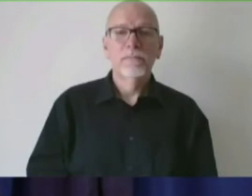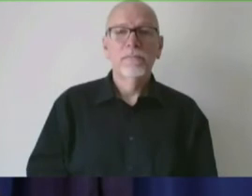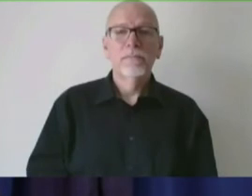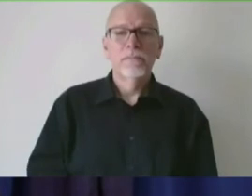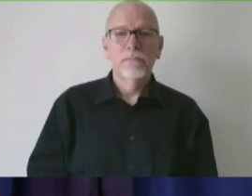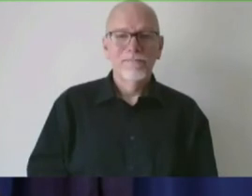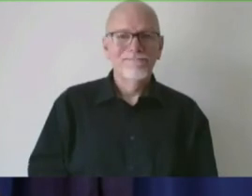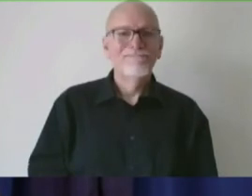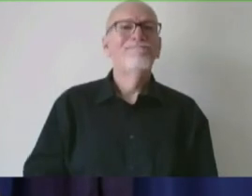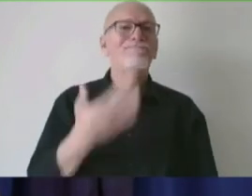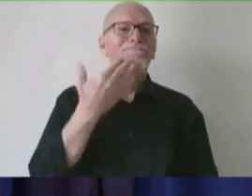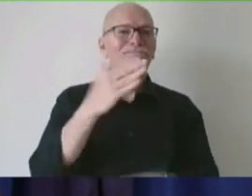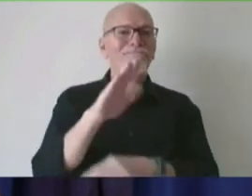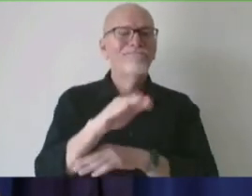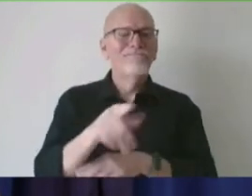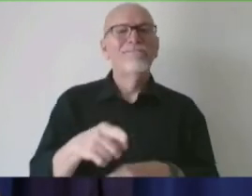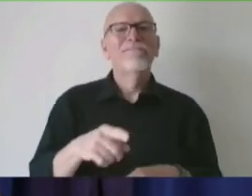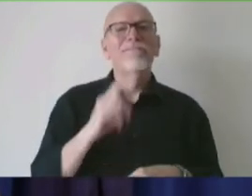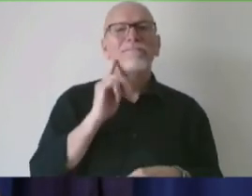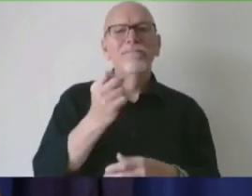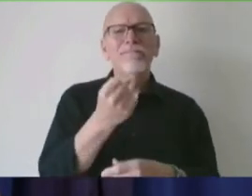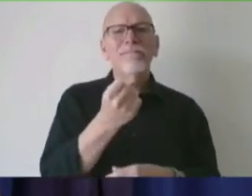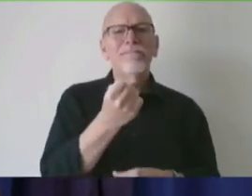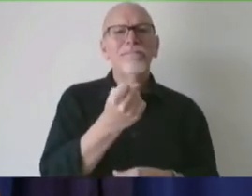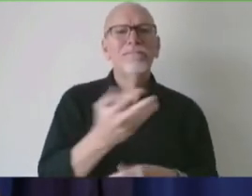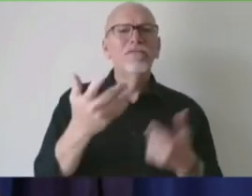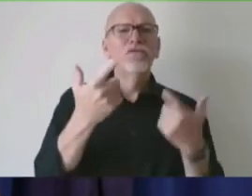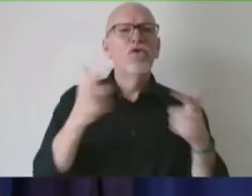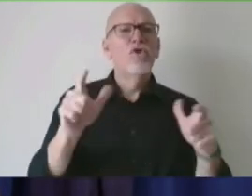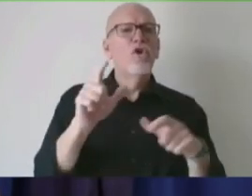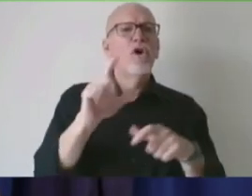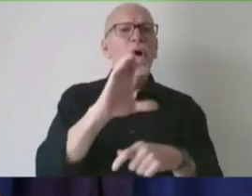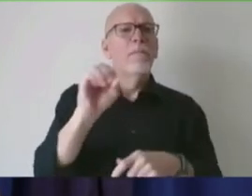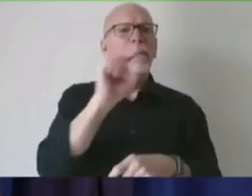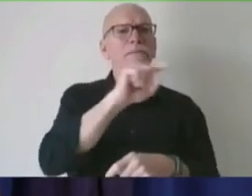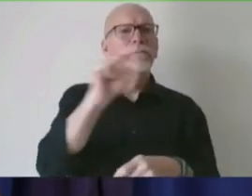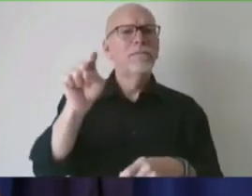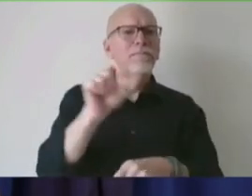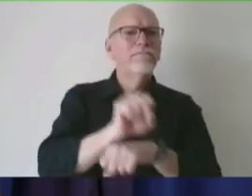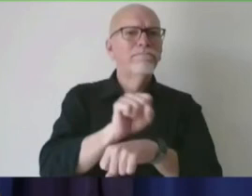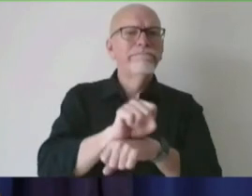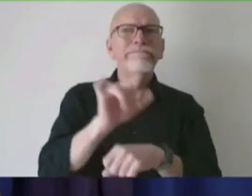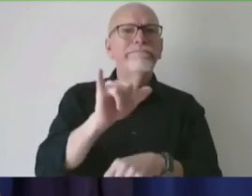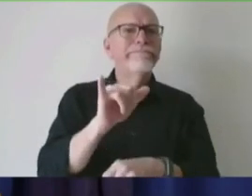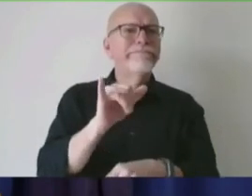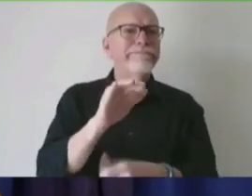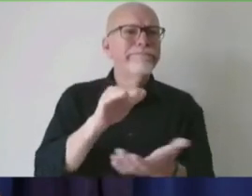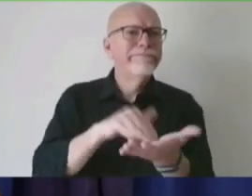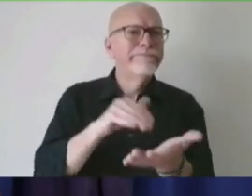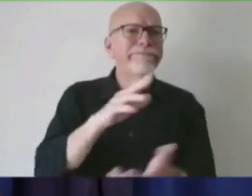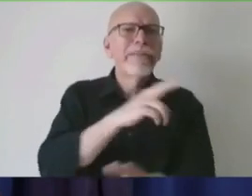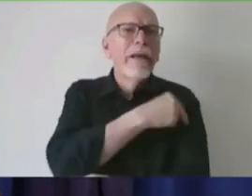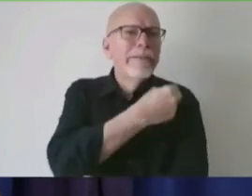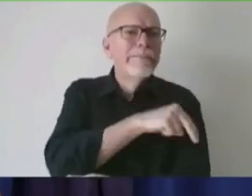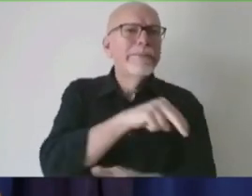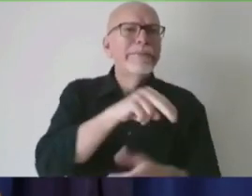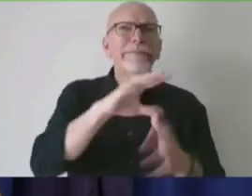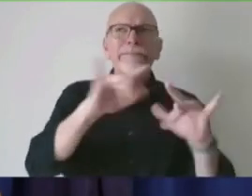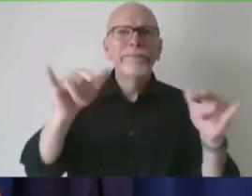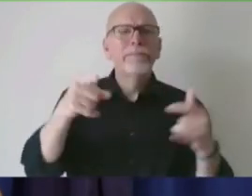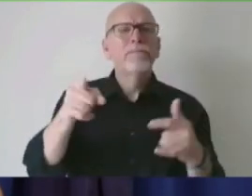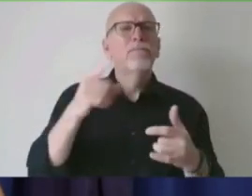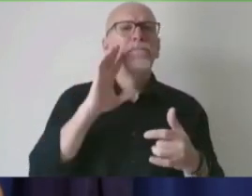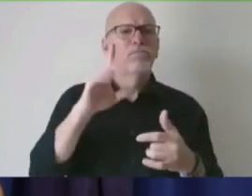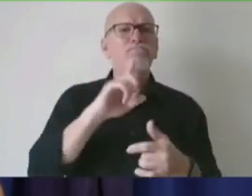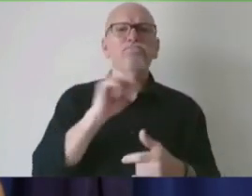Good afternoon. A number of large employers, particularly in healthcare and hospital settings, have issued